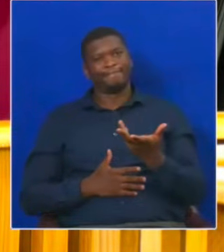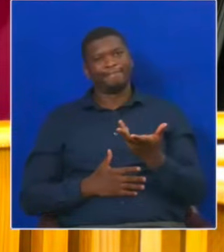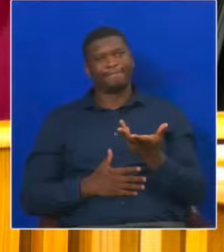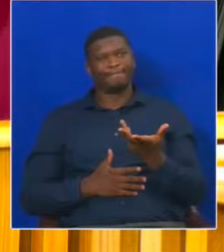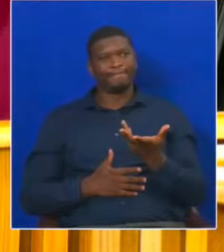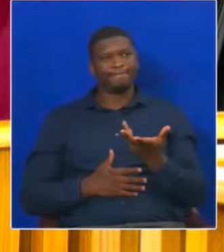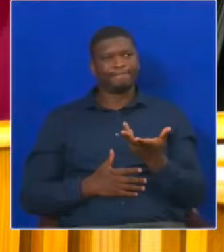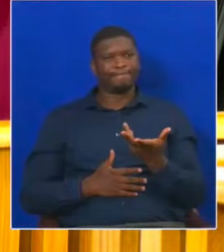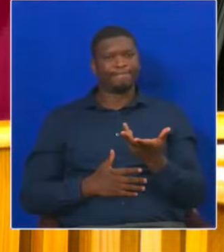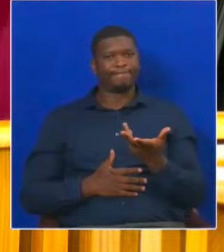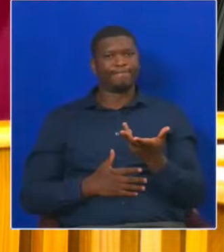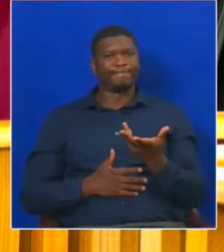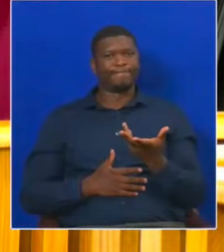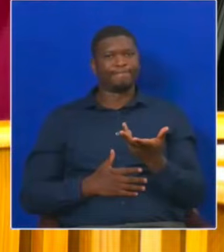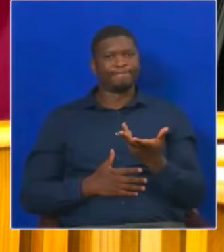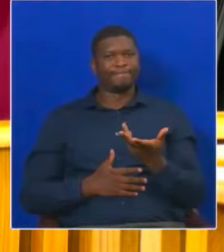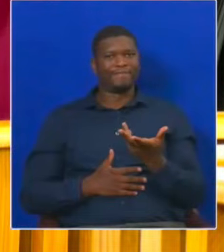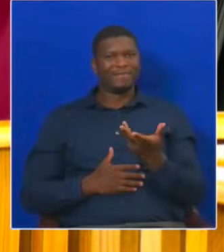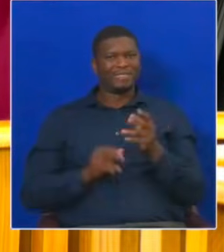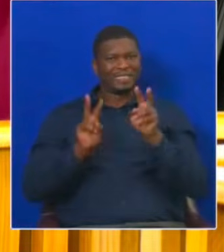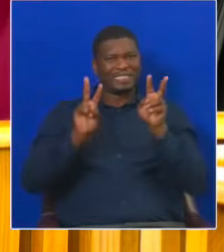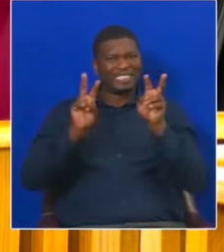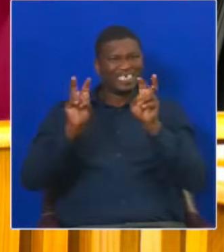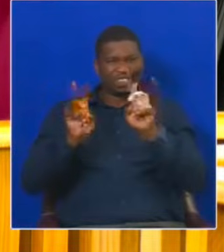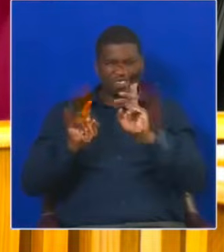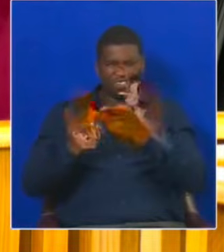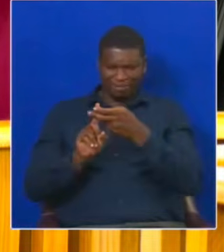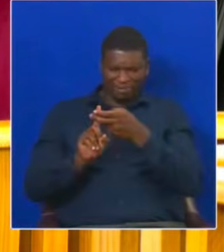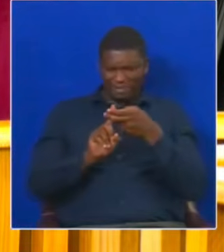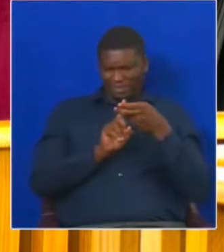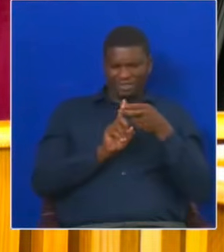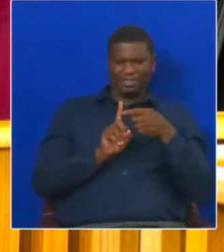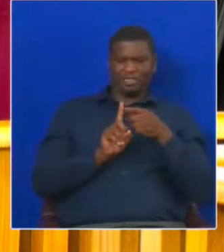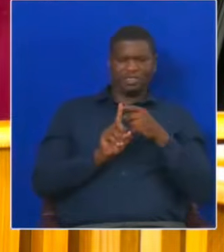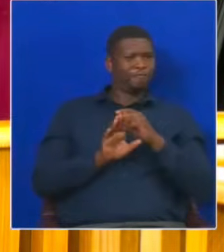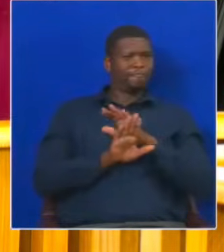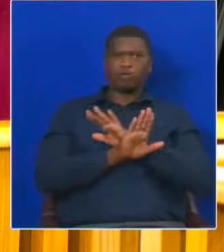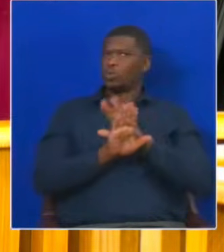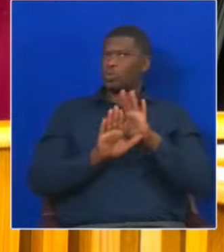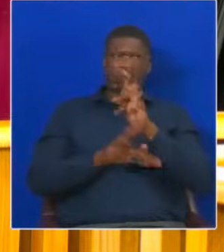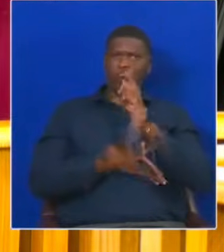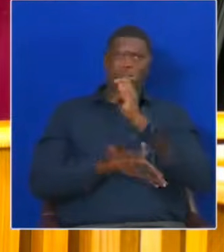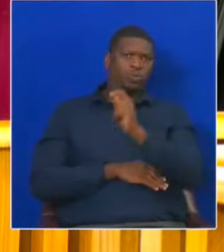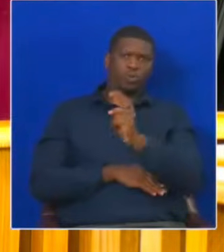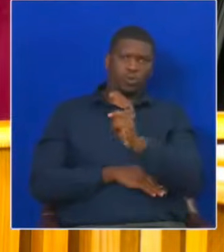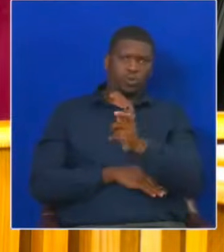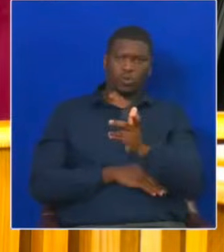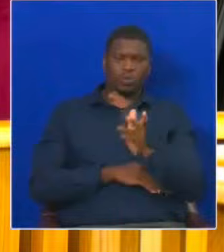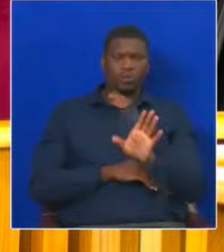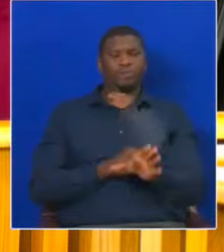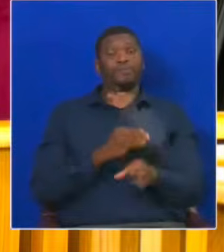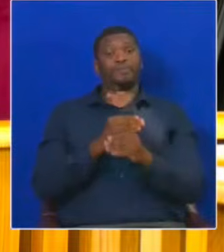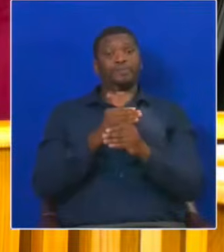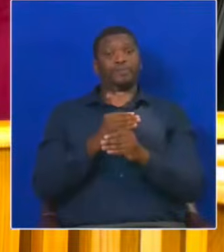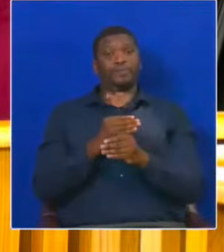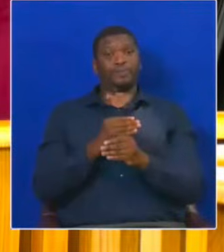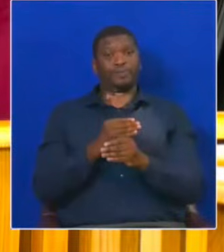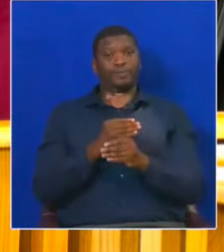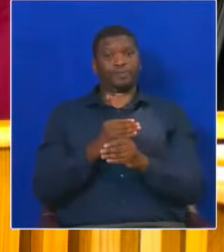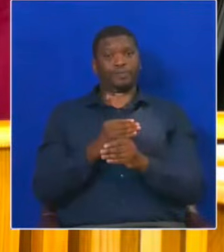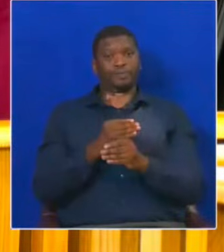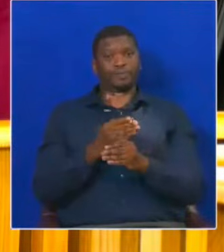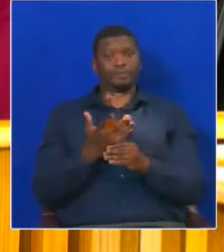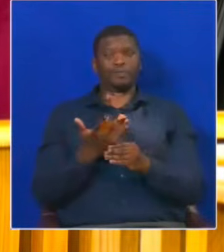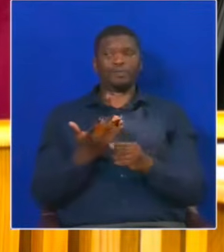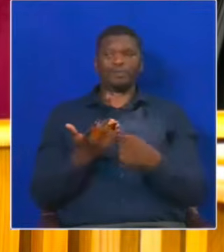the kidnapping is very untrue, and I think